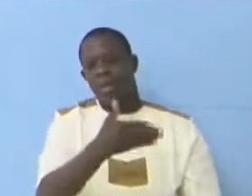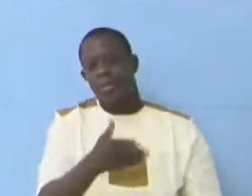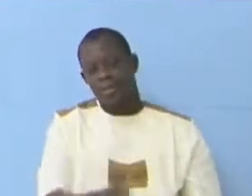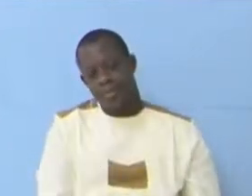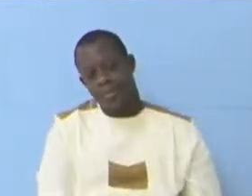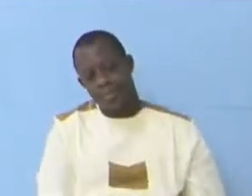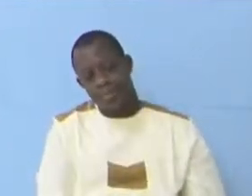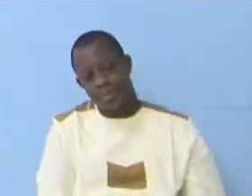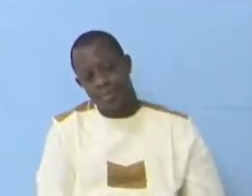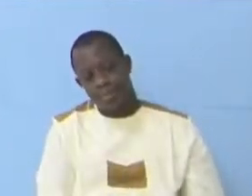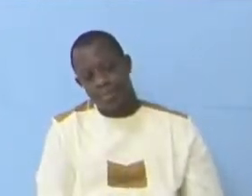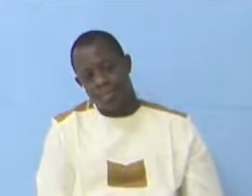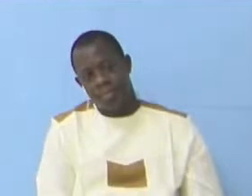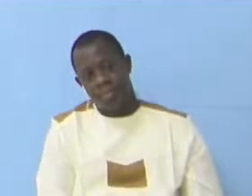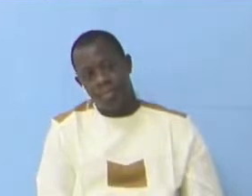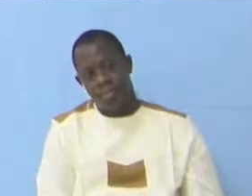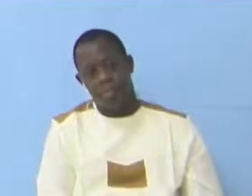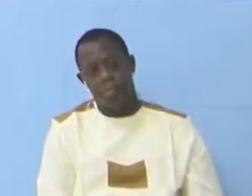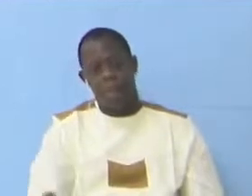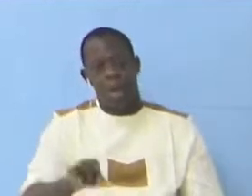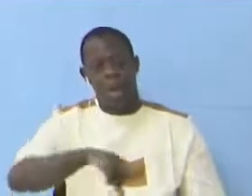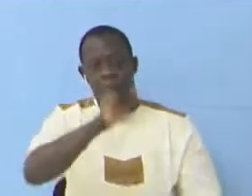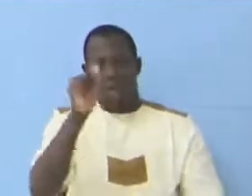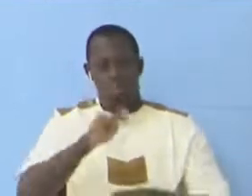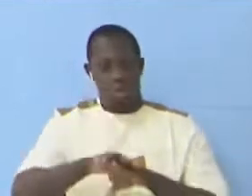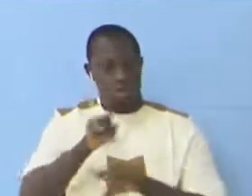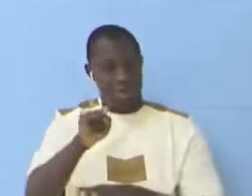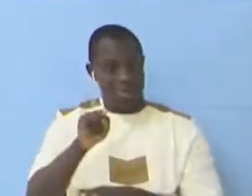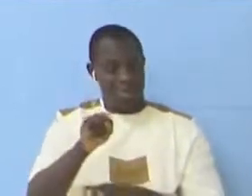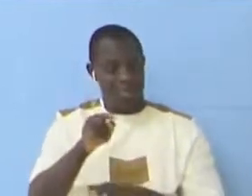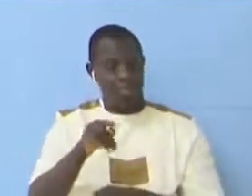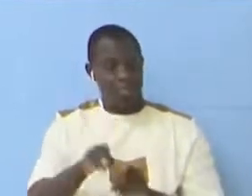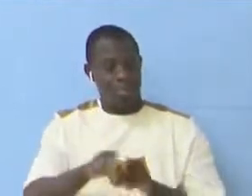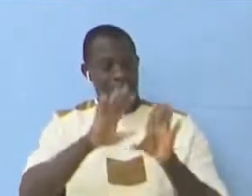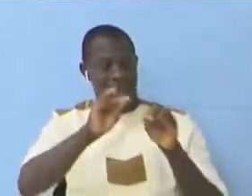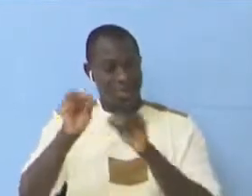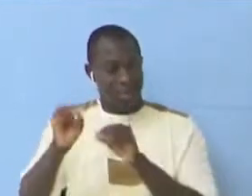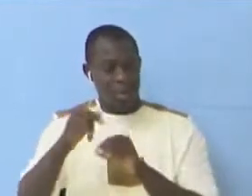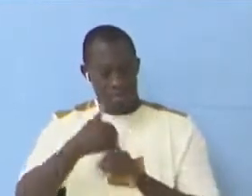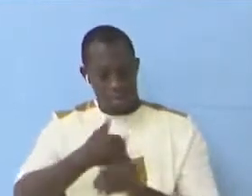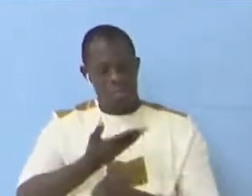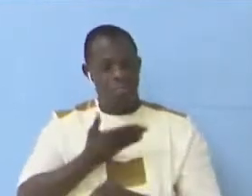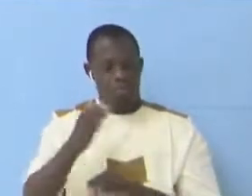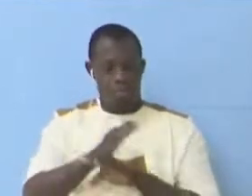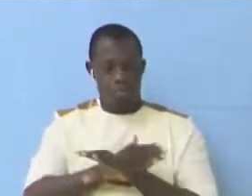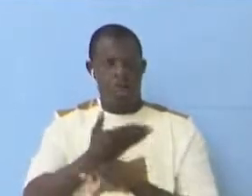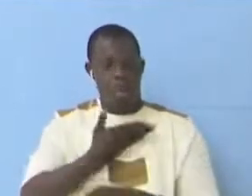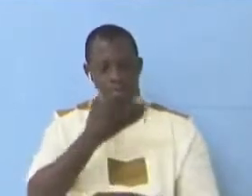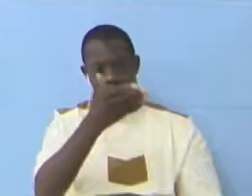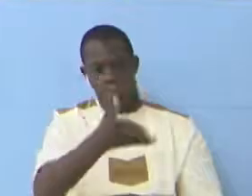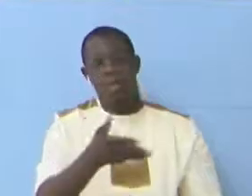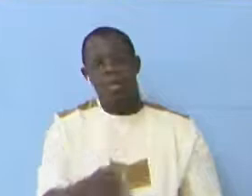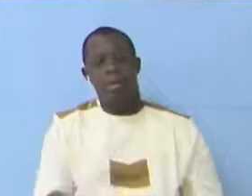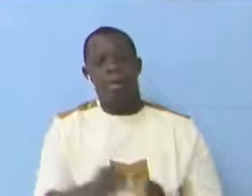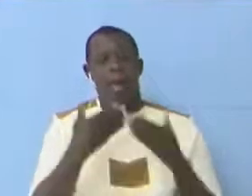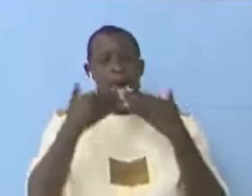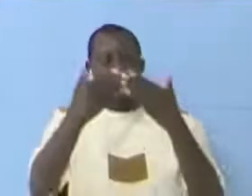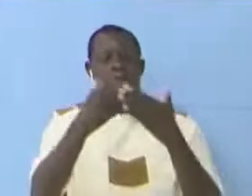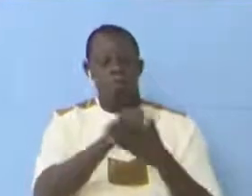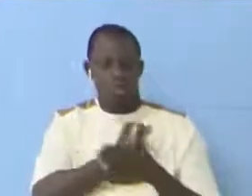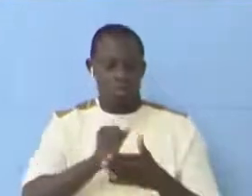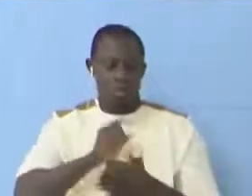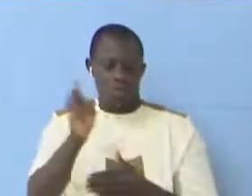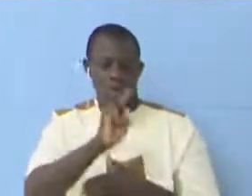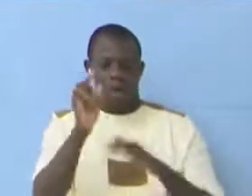teew. And on this occasion I was there. te ci xew-xew boobu nag maa ngi fa woon. Tell us what happened. wax